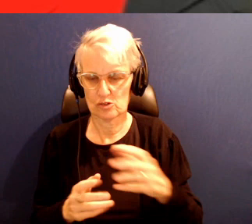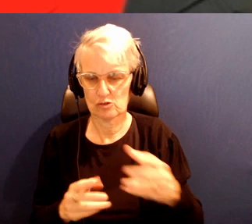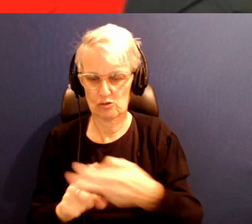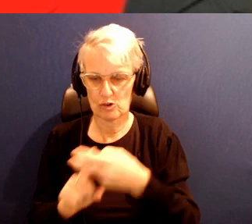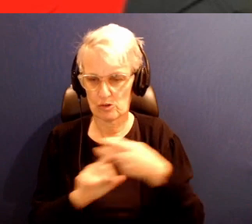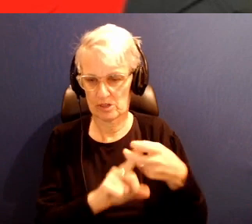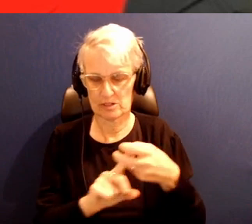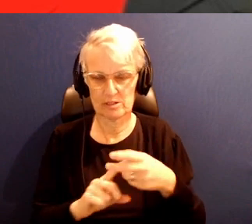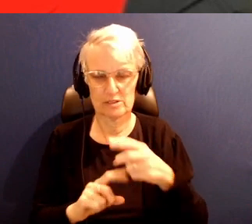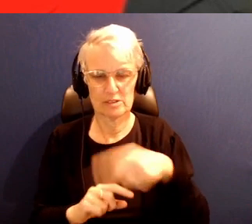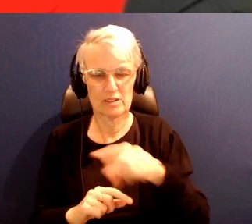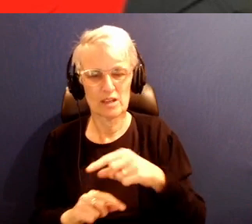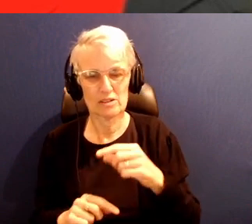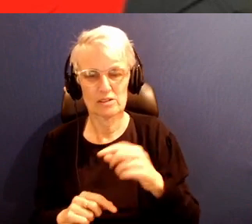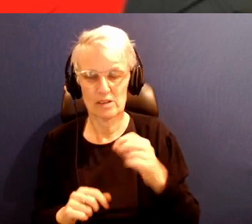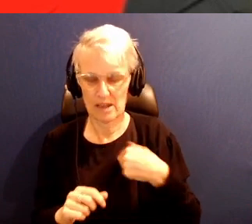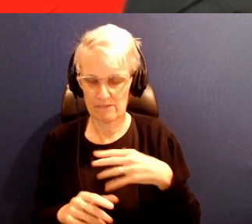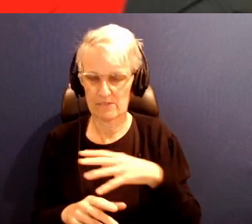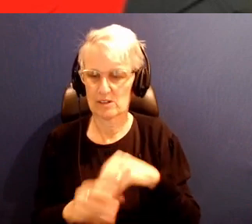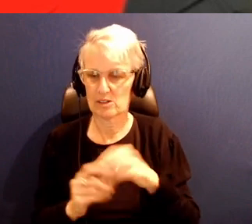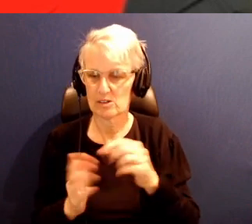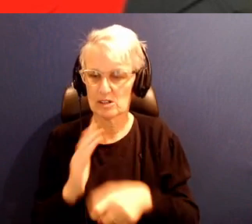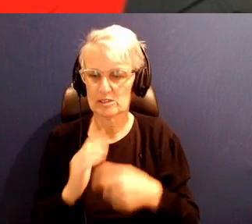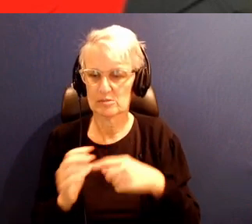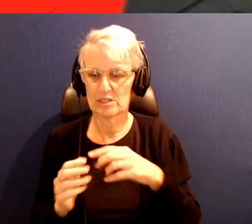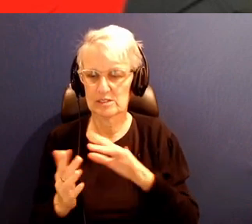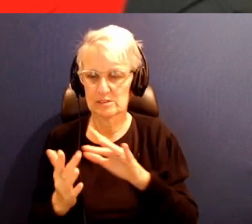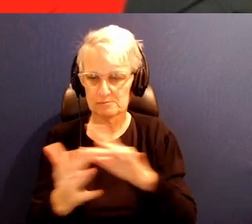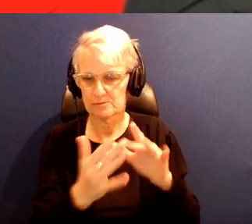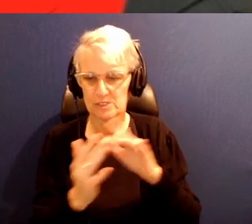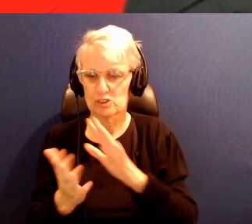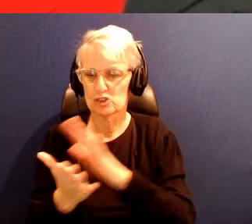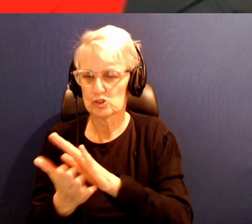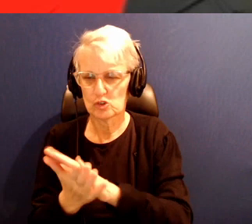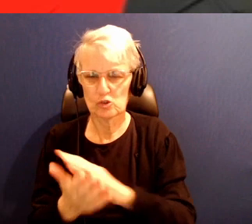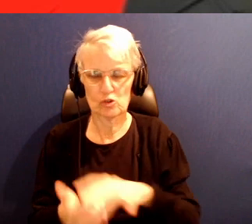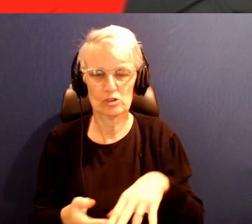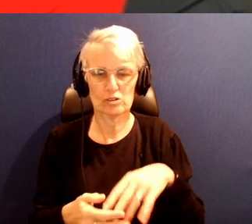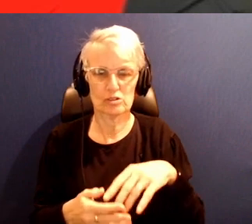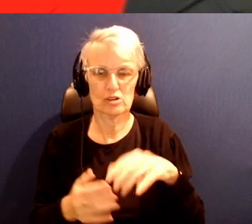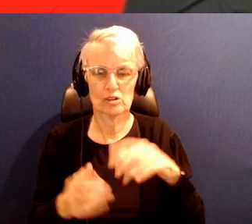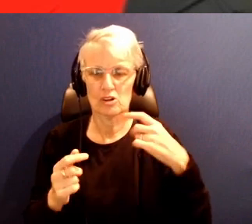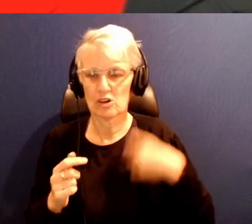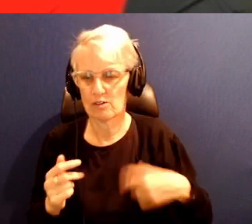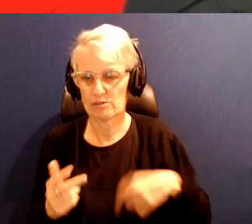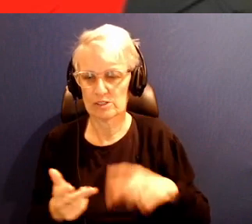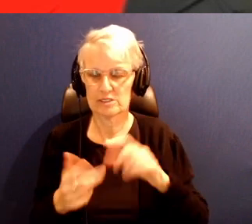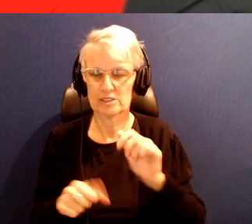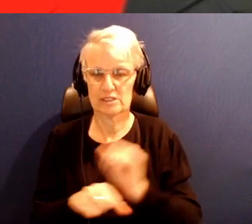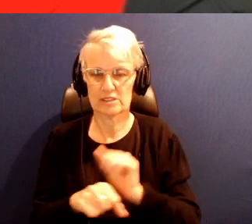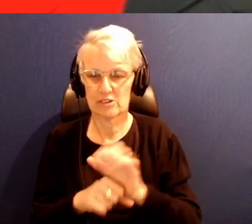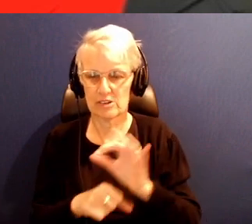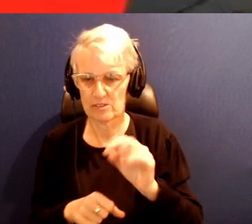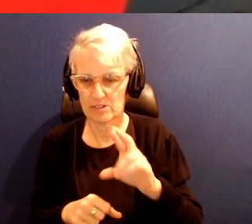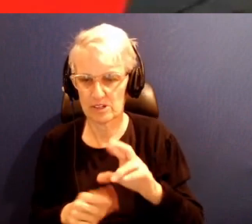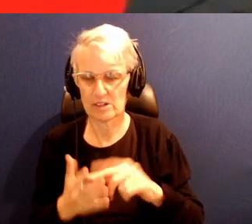costs associated with recruiting interns are eligible. These include outreach activities in schools, at conferences, career